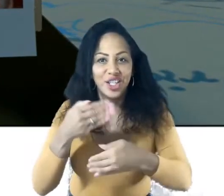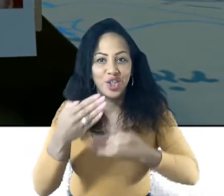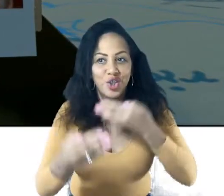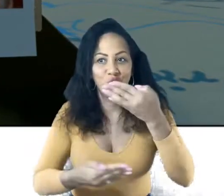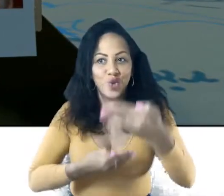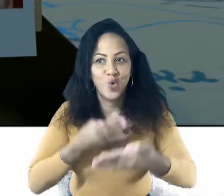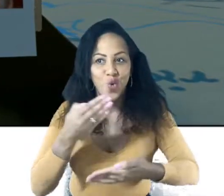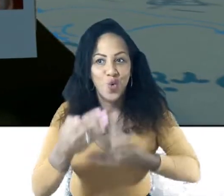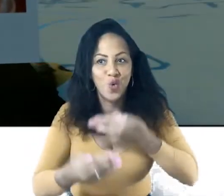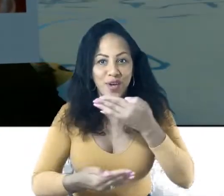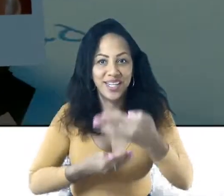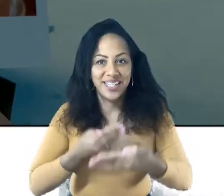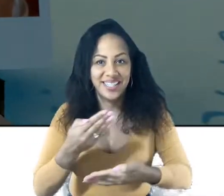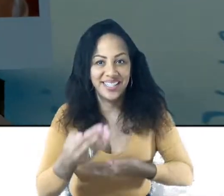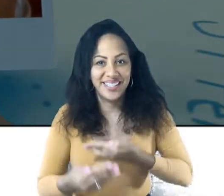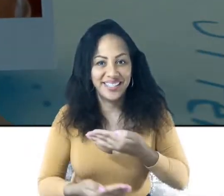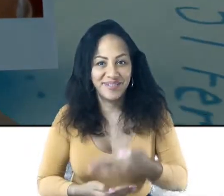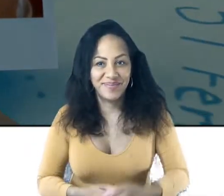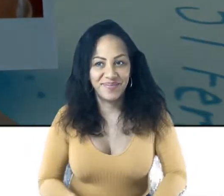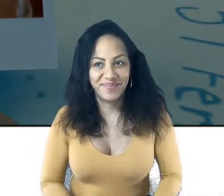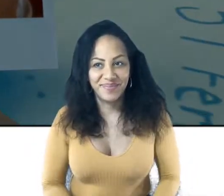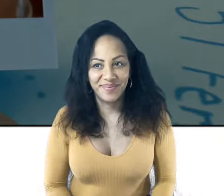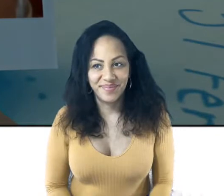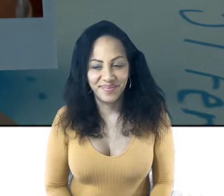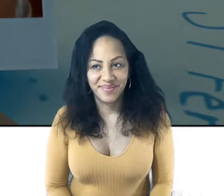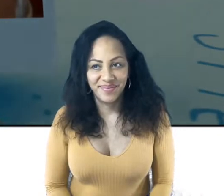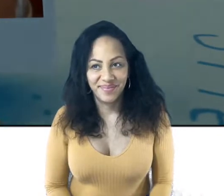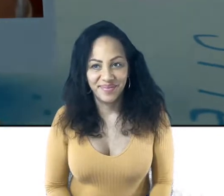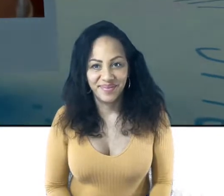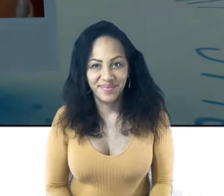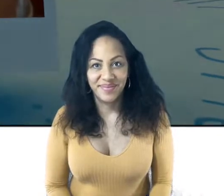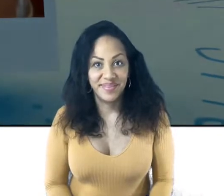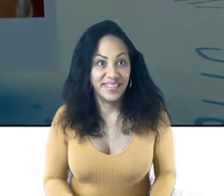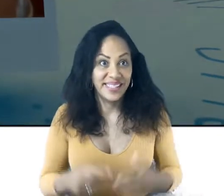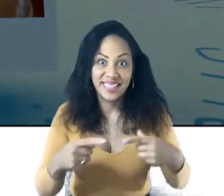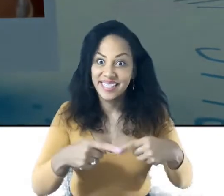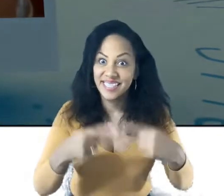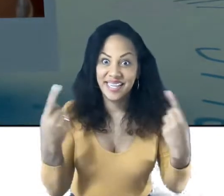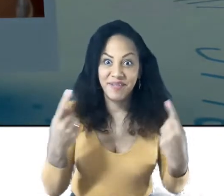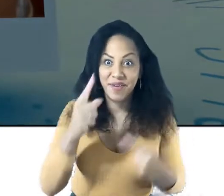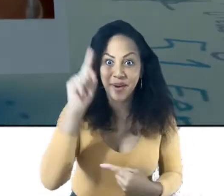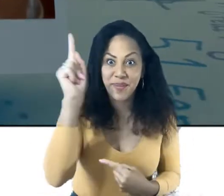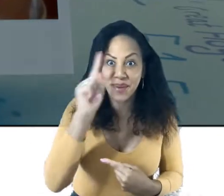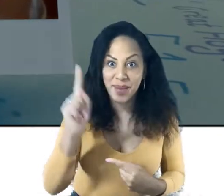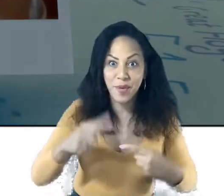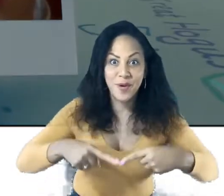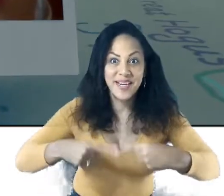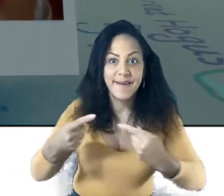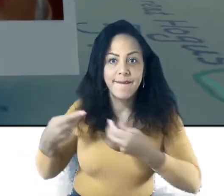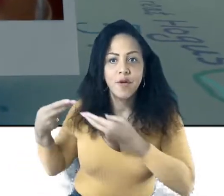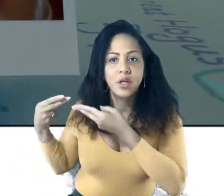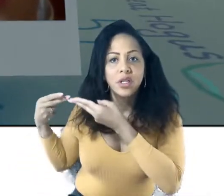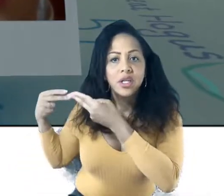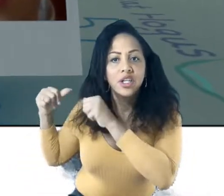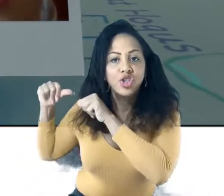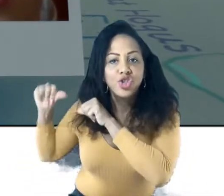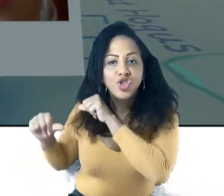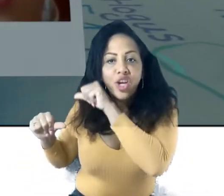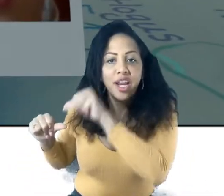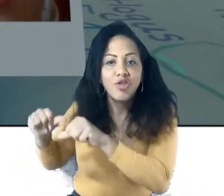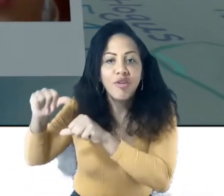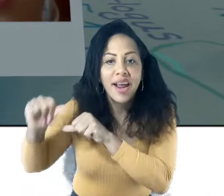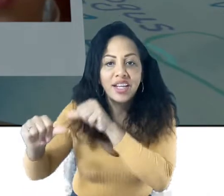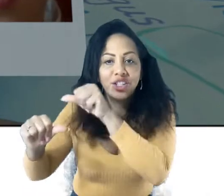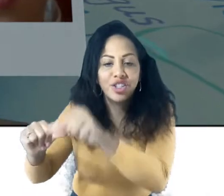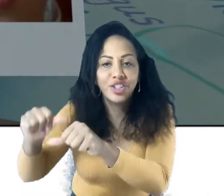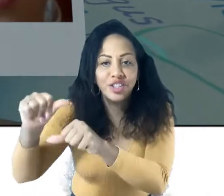we've got people from different generations here. From all kind of walks of life, and there are you